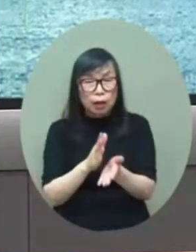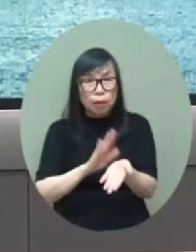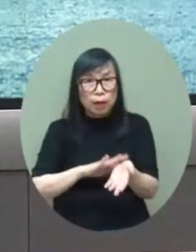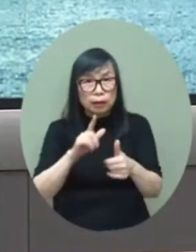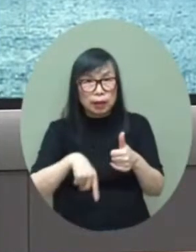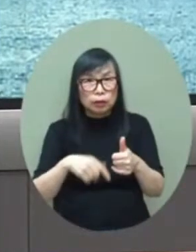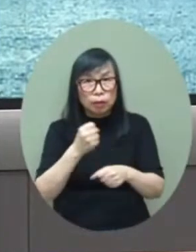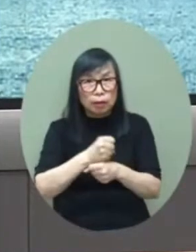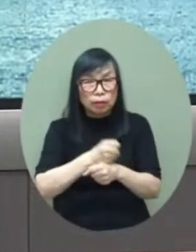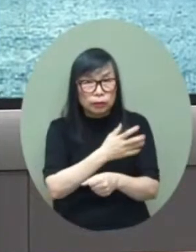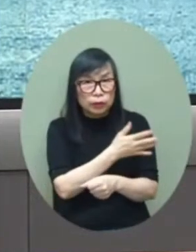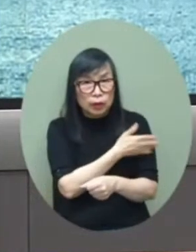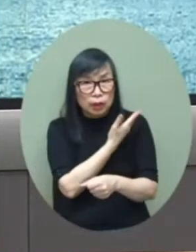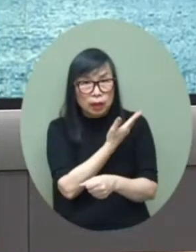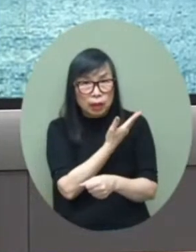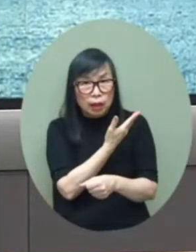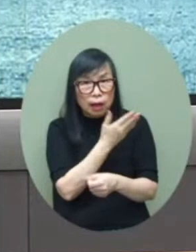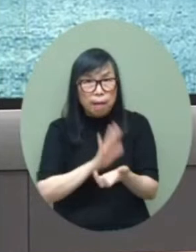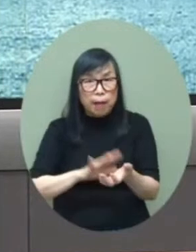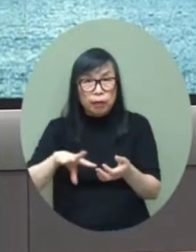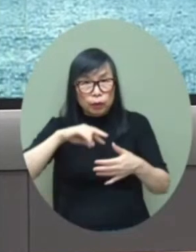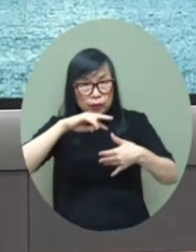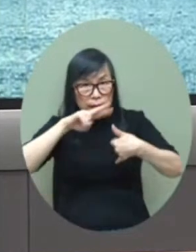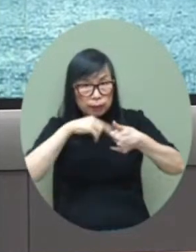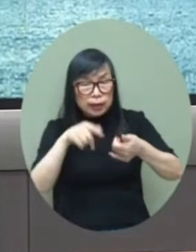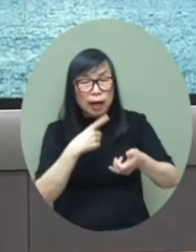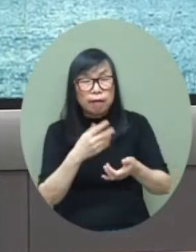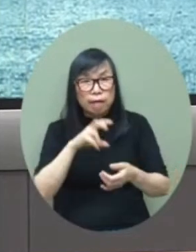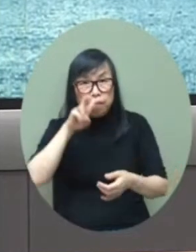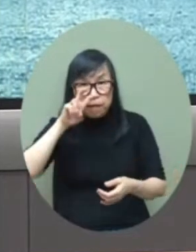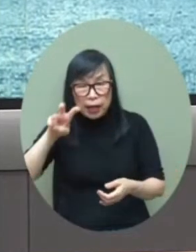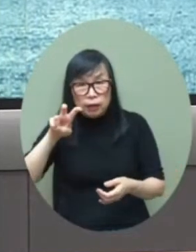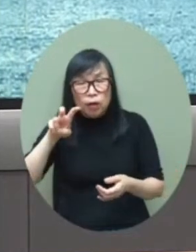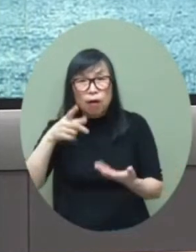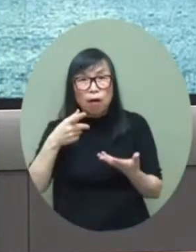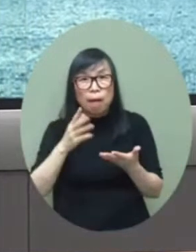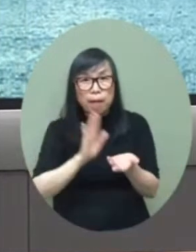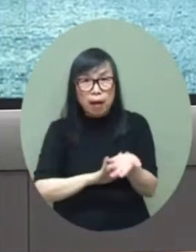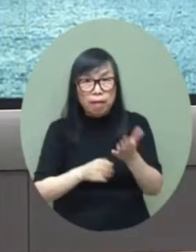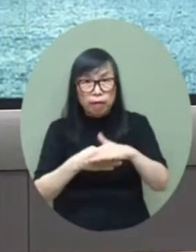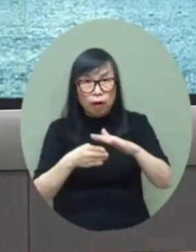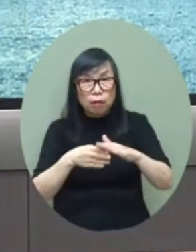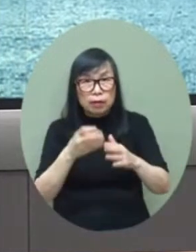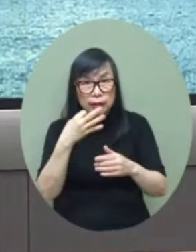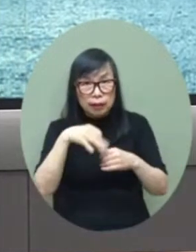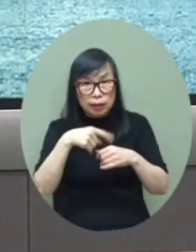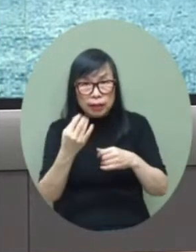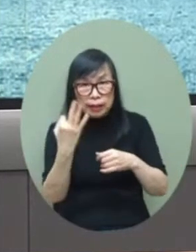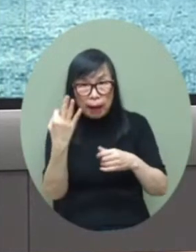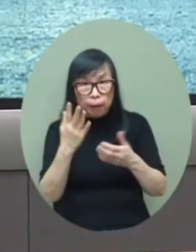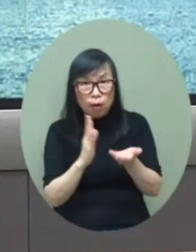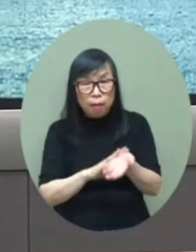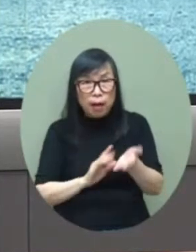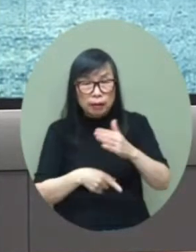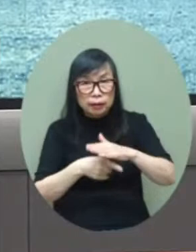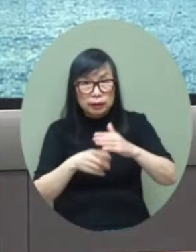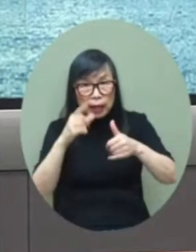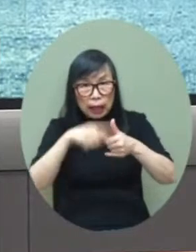tracing, all patients and staff members of the ward were tested. It was found